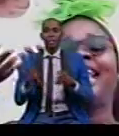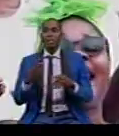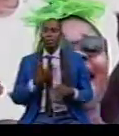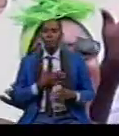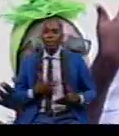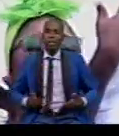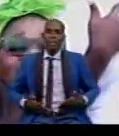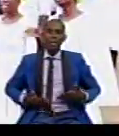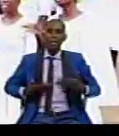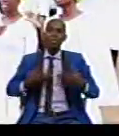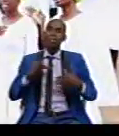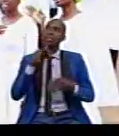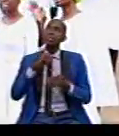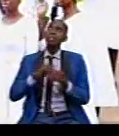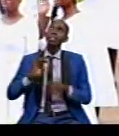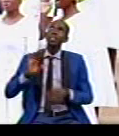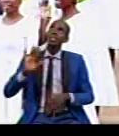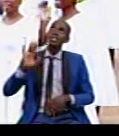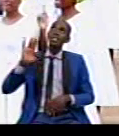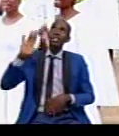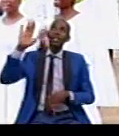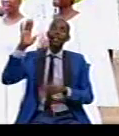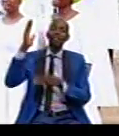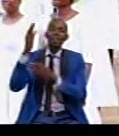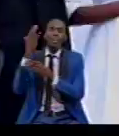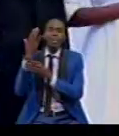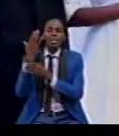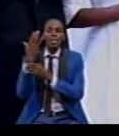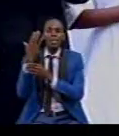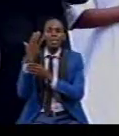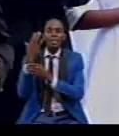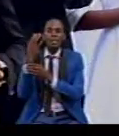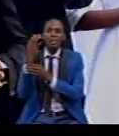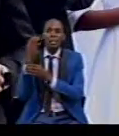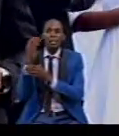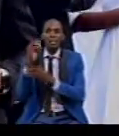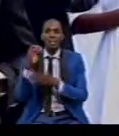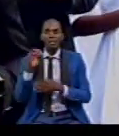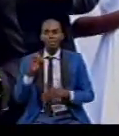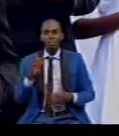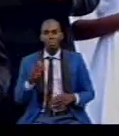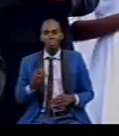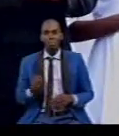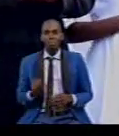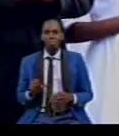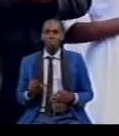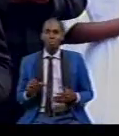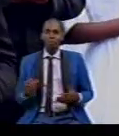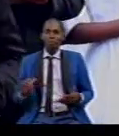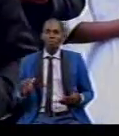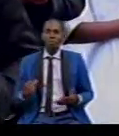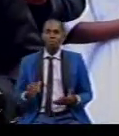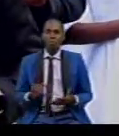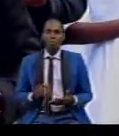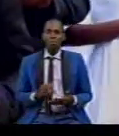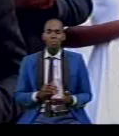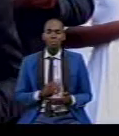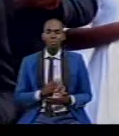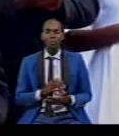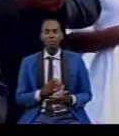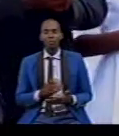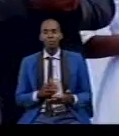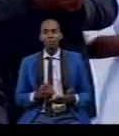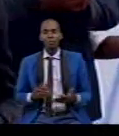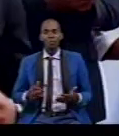we repent, every day, in the daylight, in the night, everything